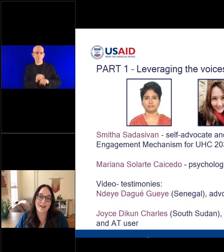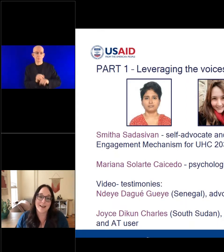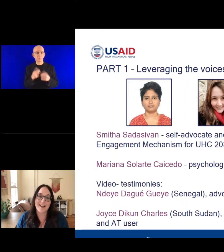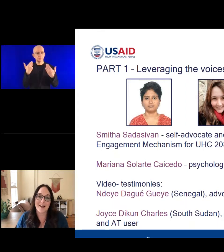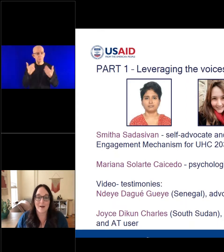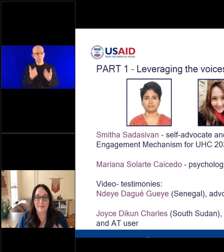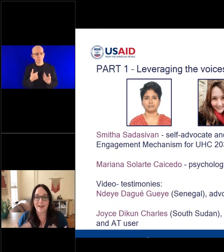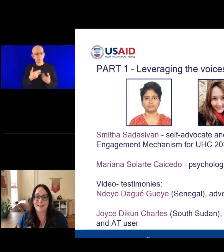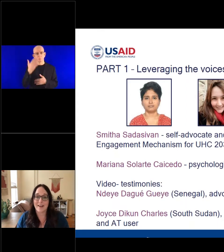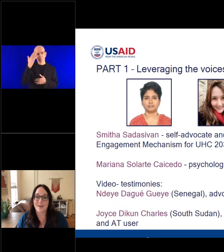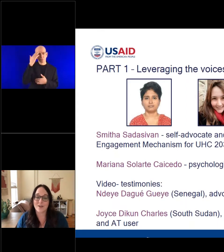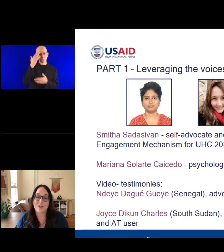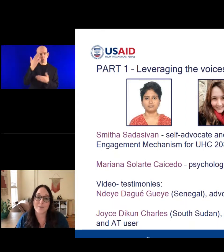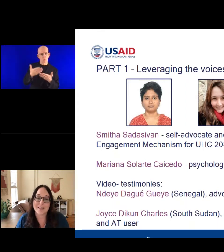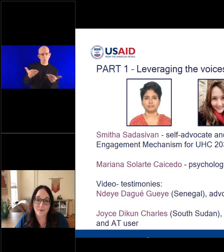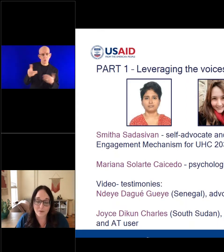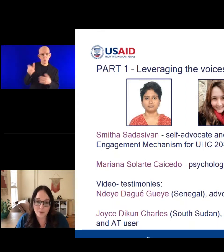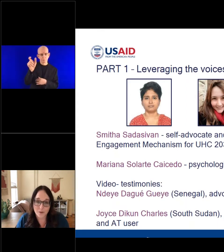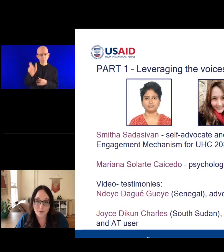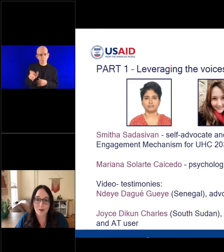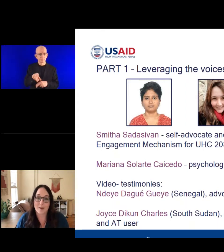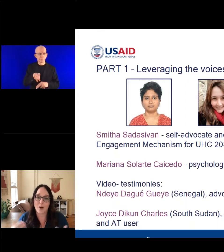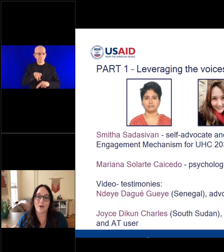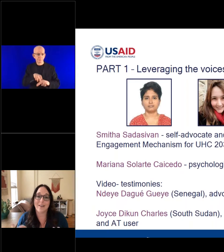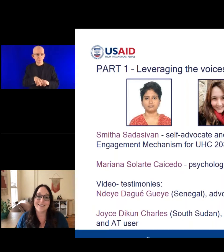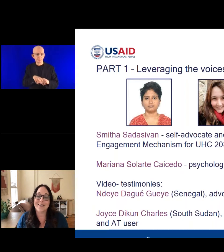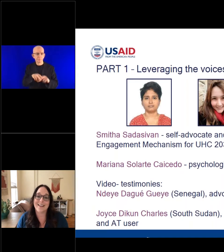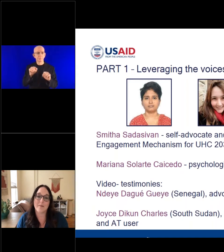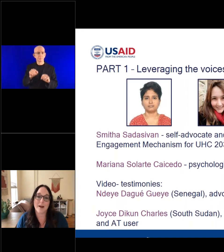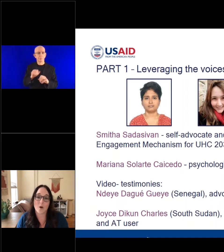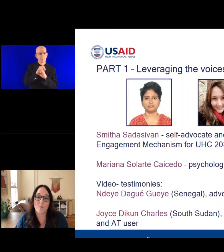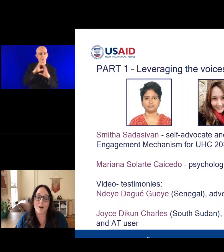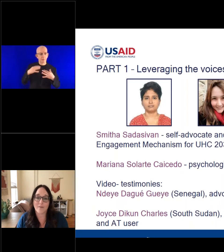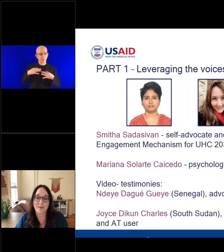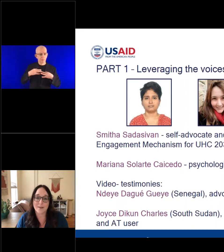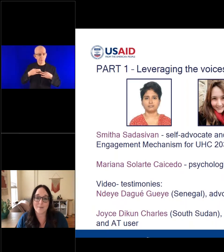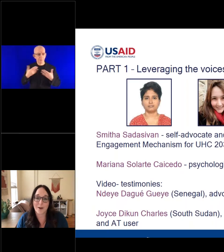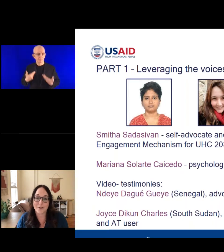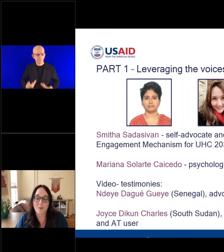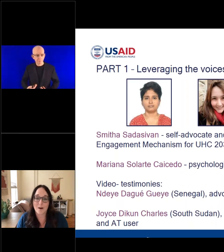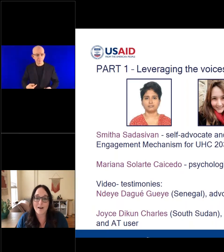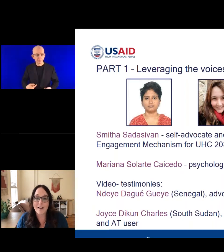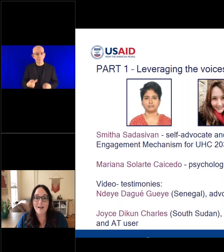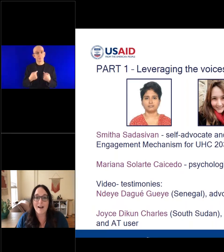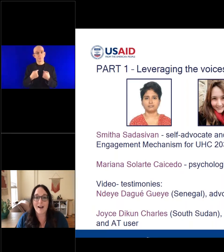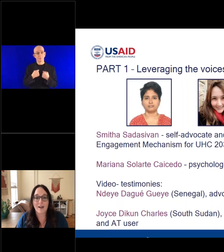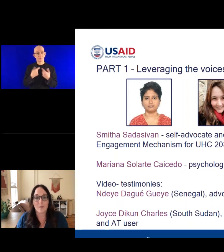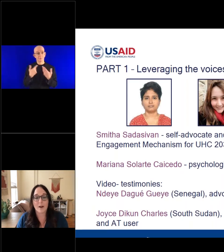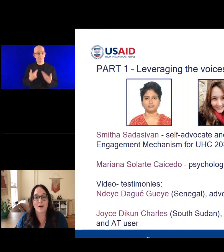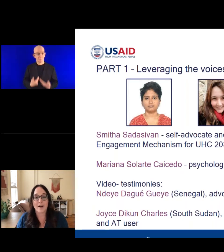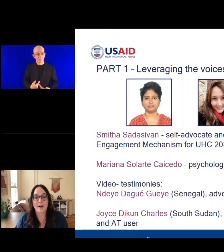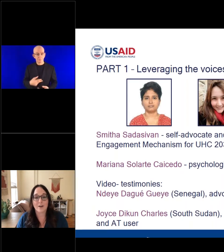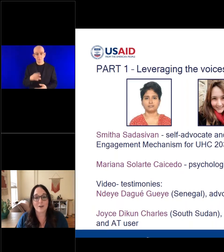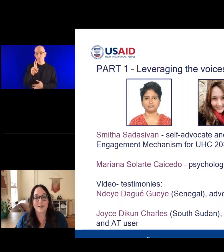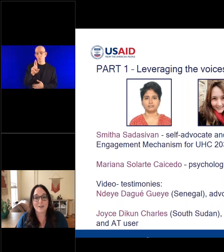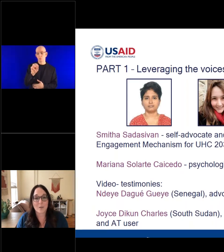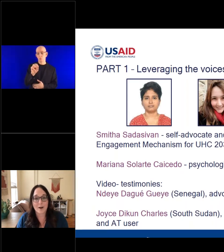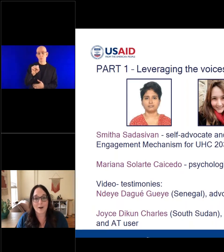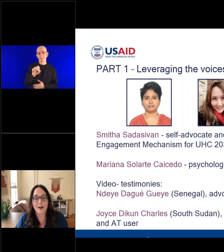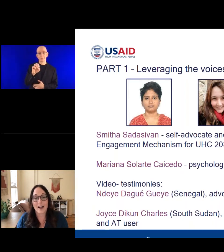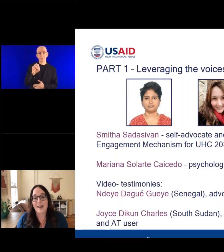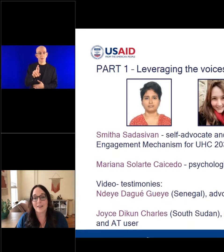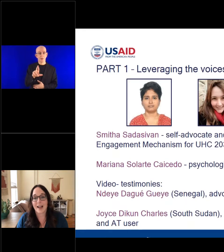for me, as I introduce myself as Rosemary, I'm currently sitting in my home office in Baltimore. I am wearing a